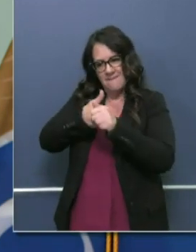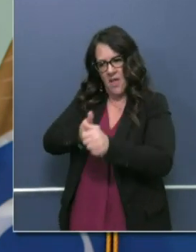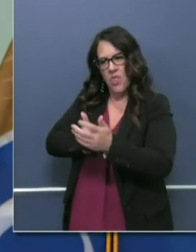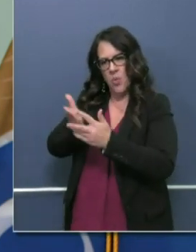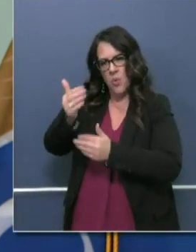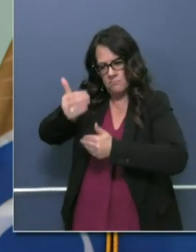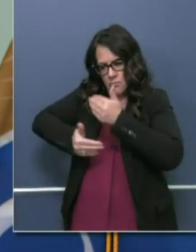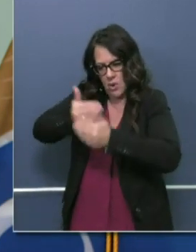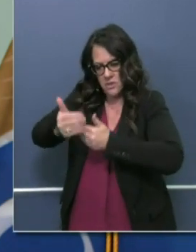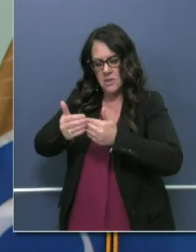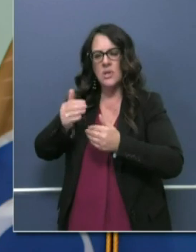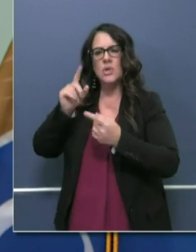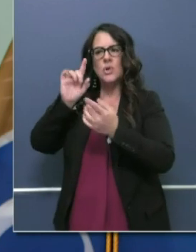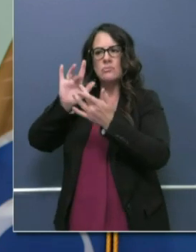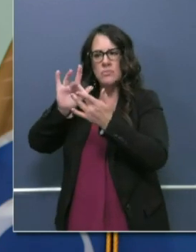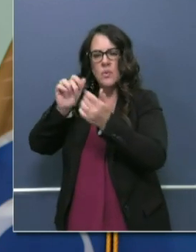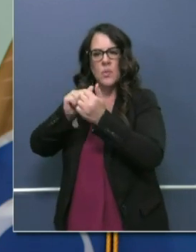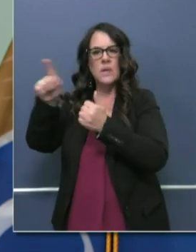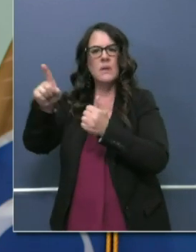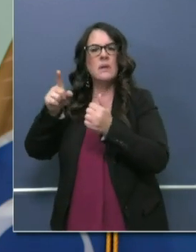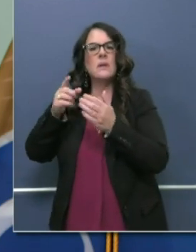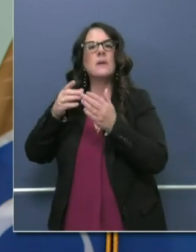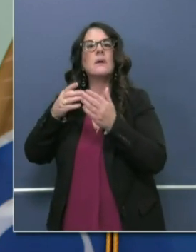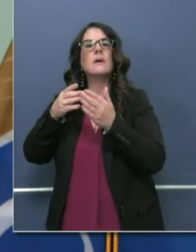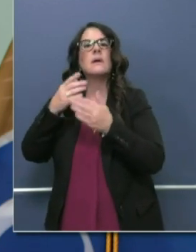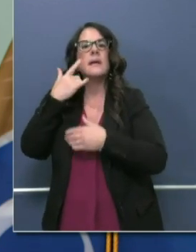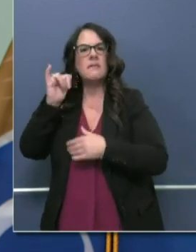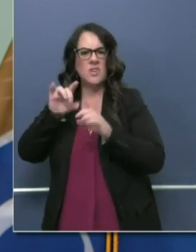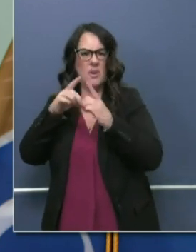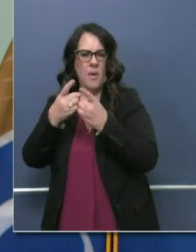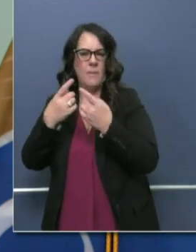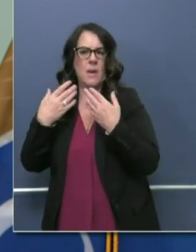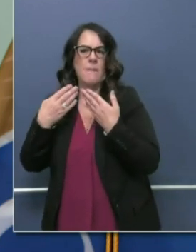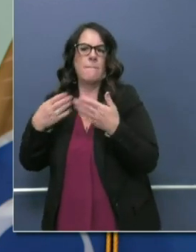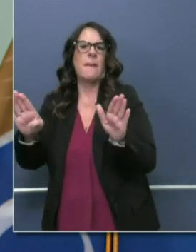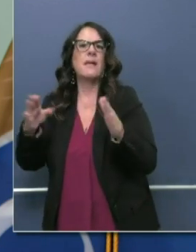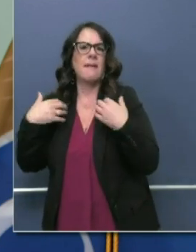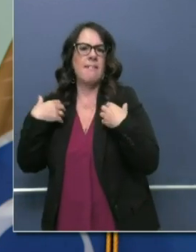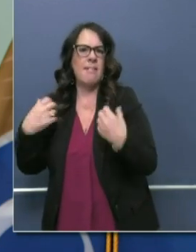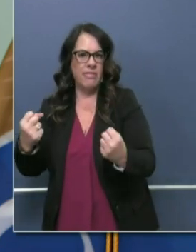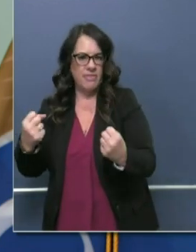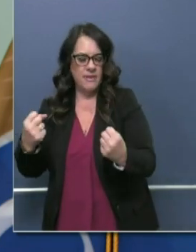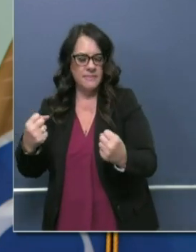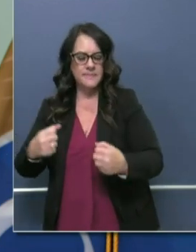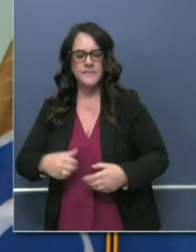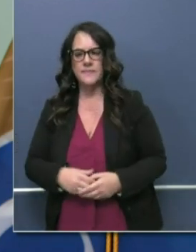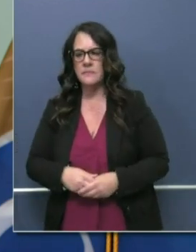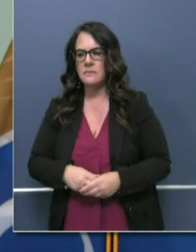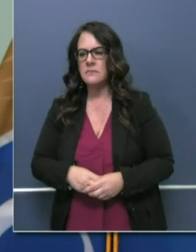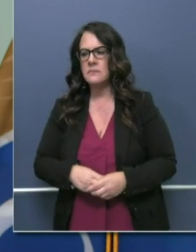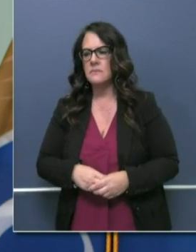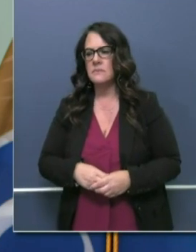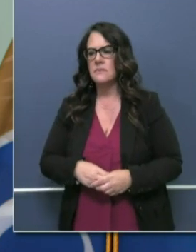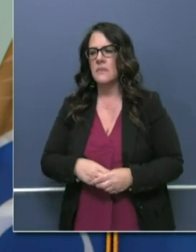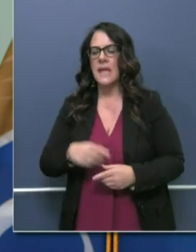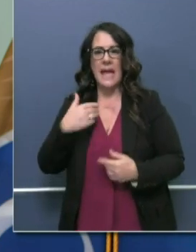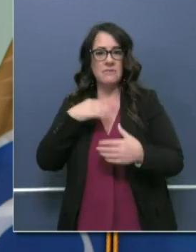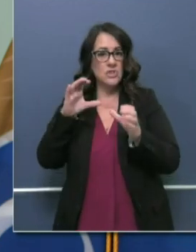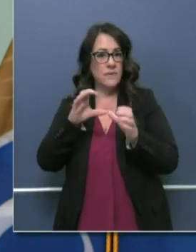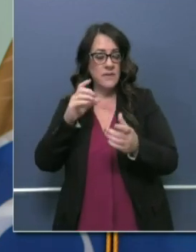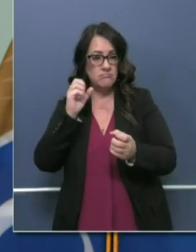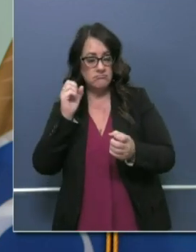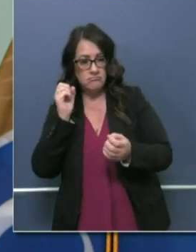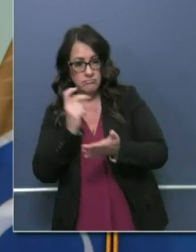Department of Public Health, where that attestation and that attestment at the local level, certification of all